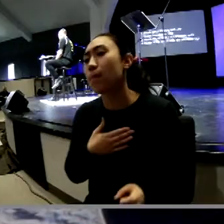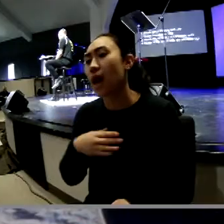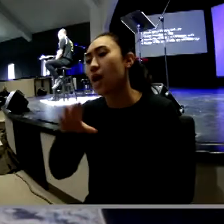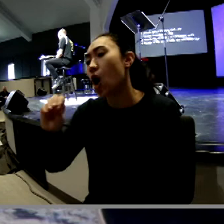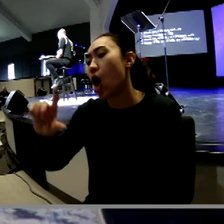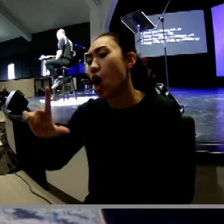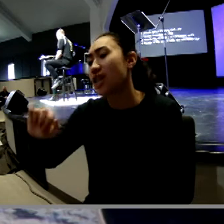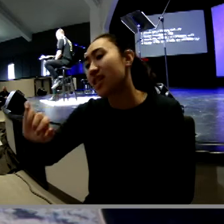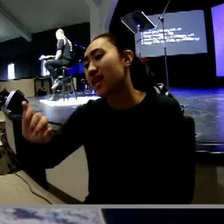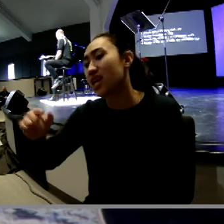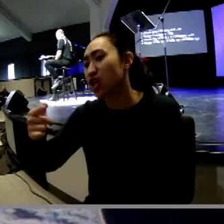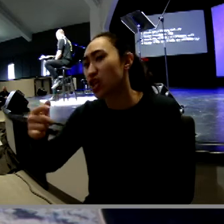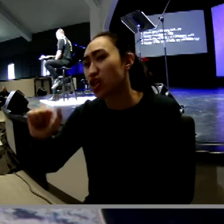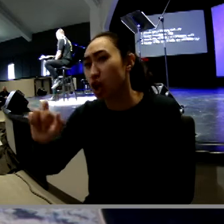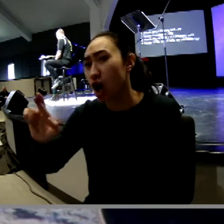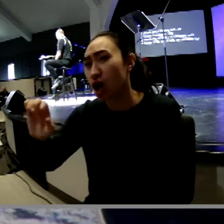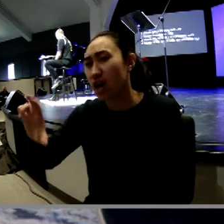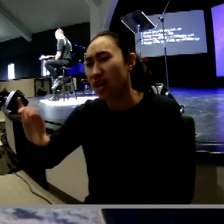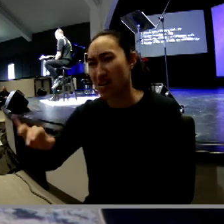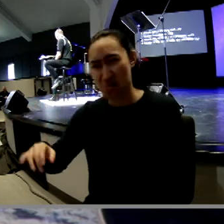Broke it right off at the hip.